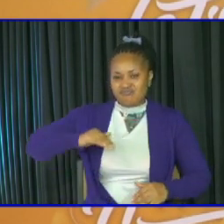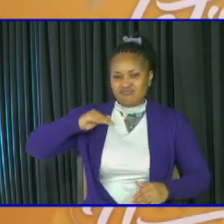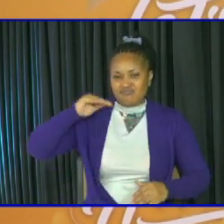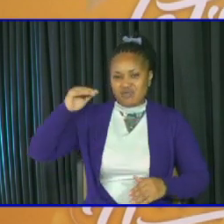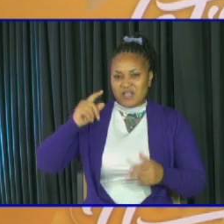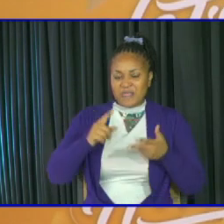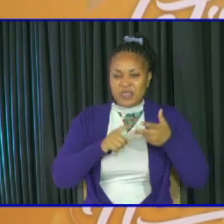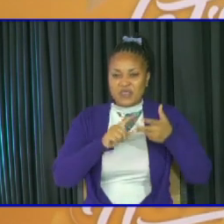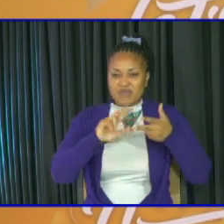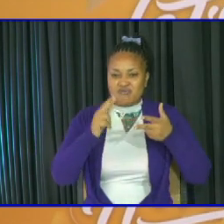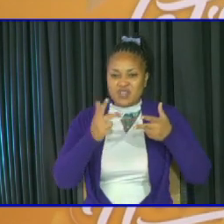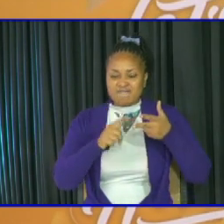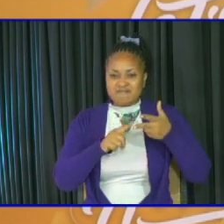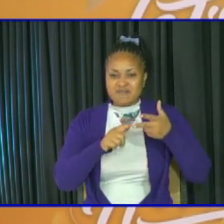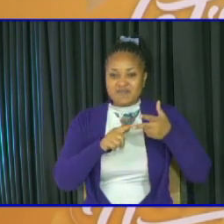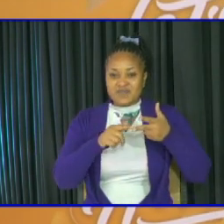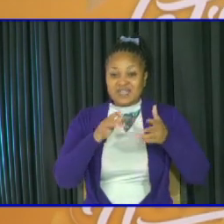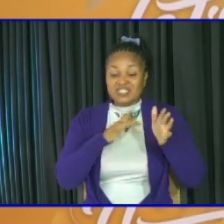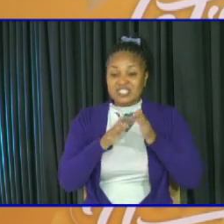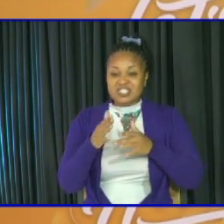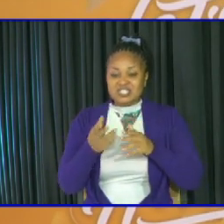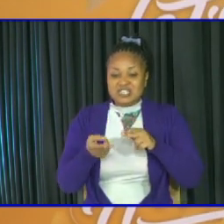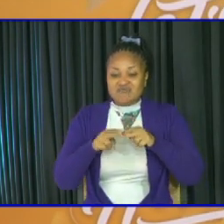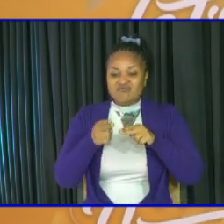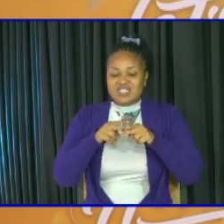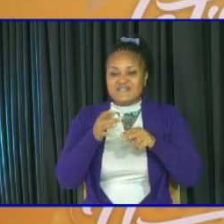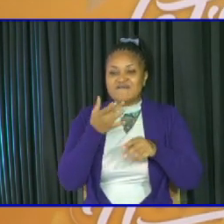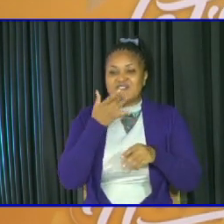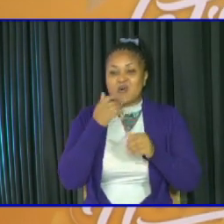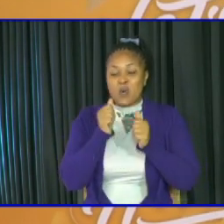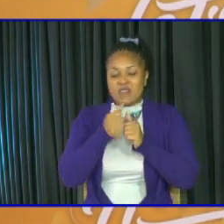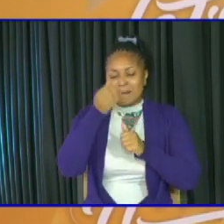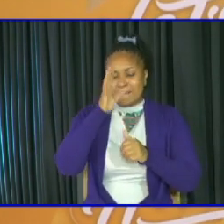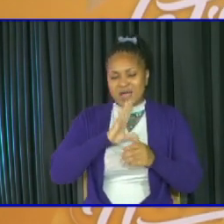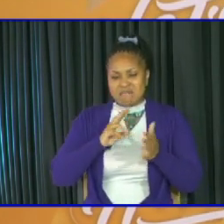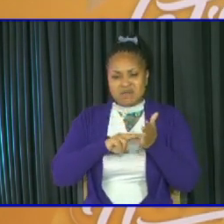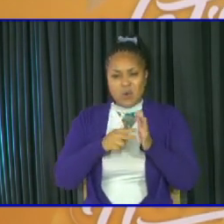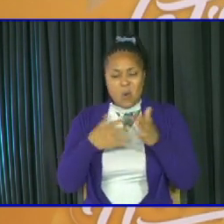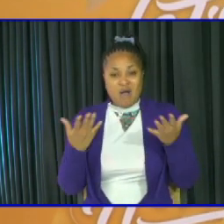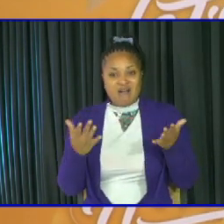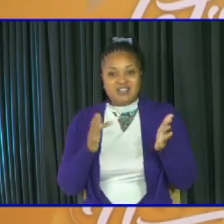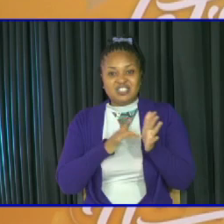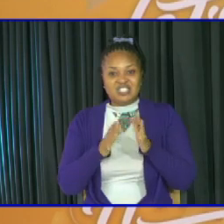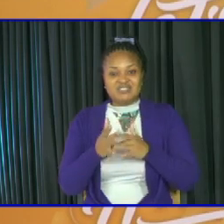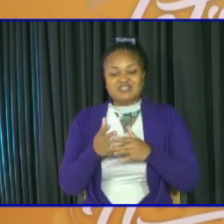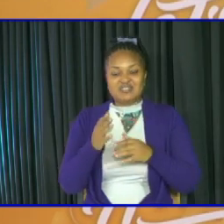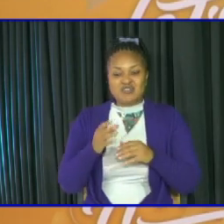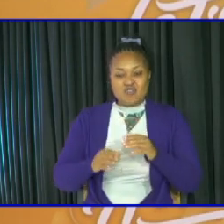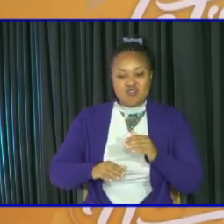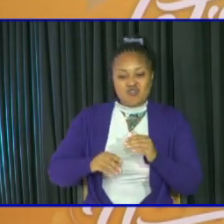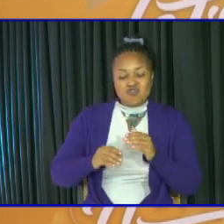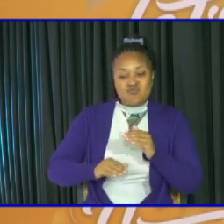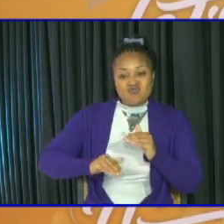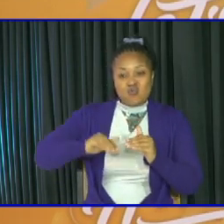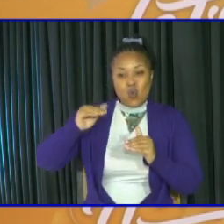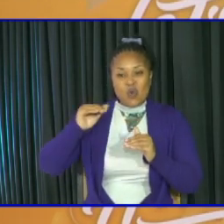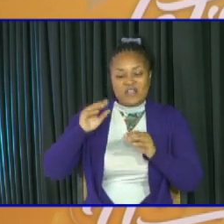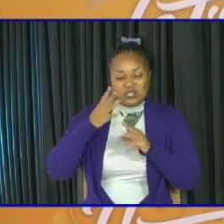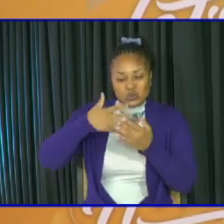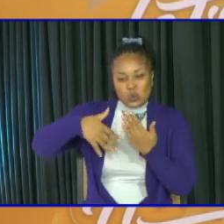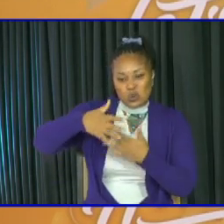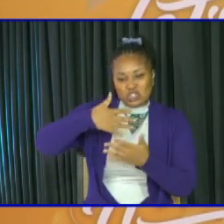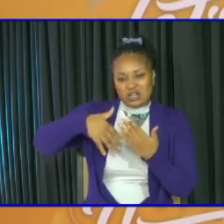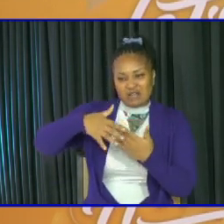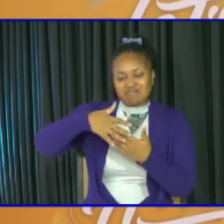favor with men. This means that Jesus experienced growth socially. And last but